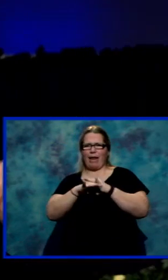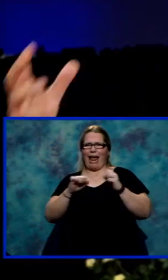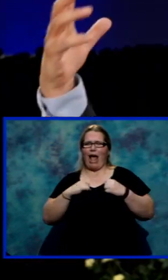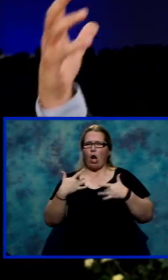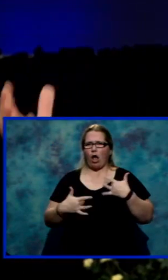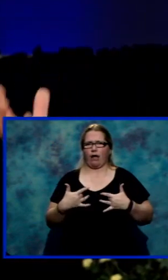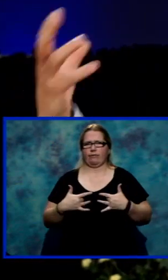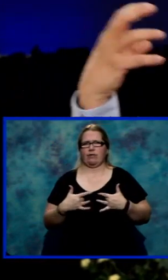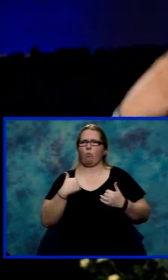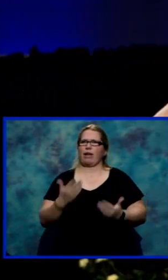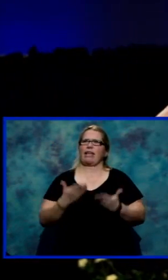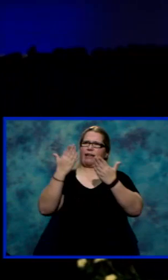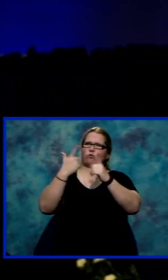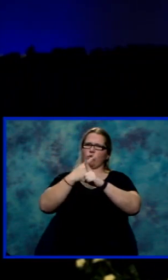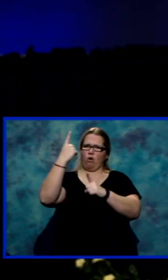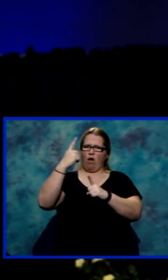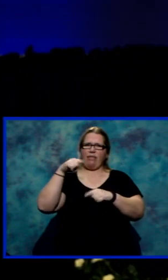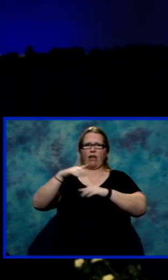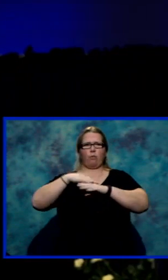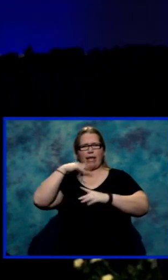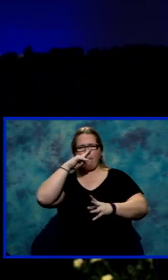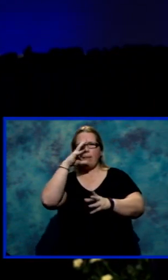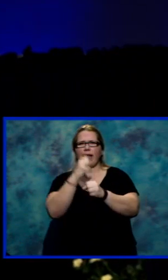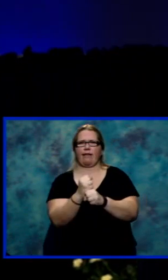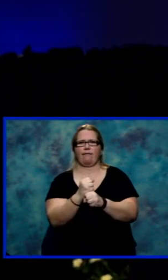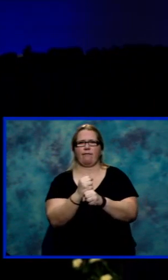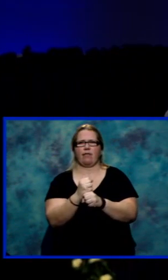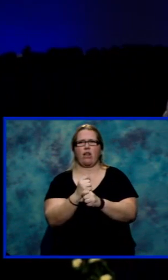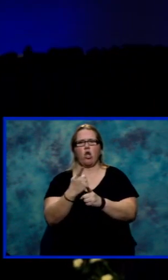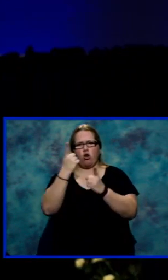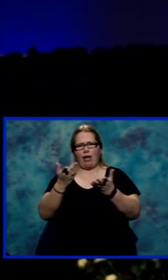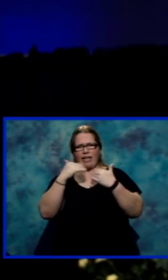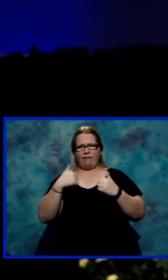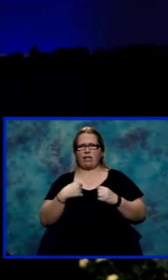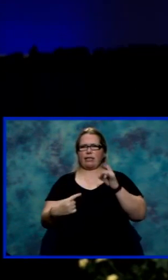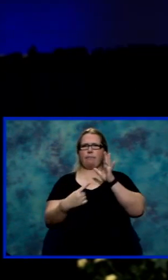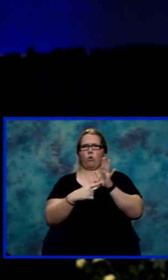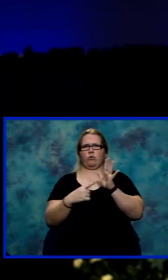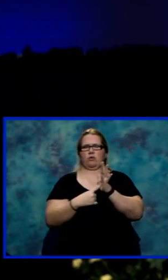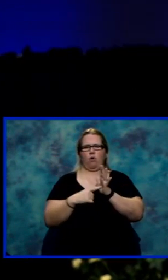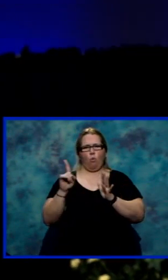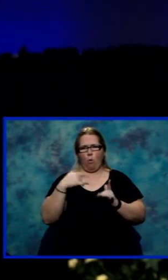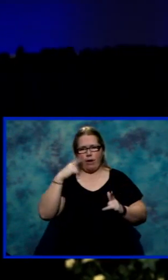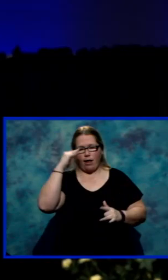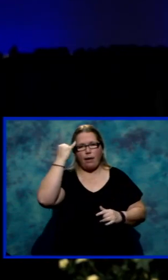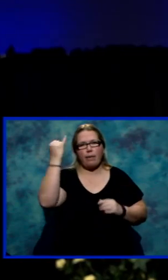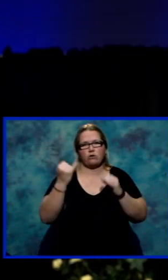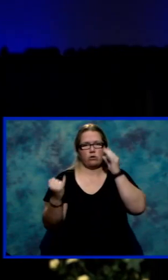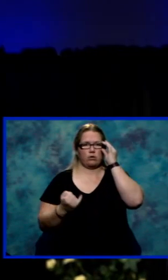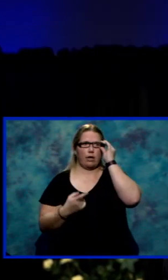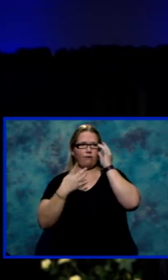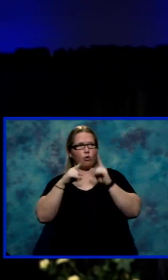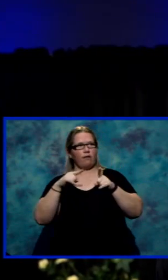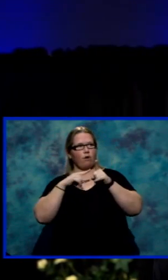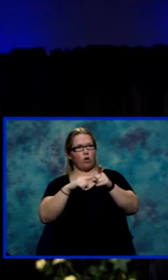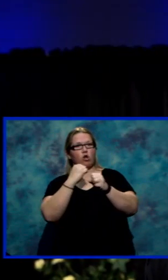God, at that time we can also believe that God gives us significance beyond what we could imagine. If you follow through